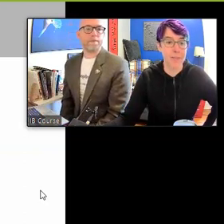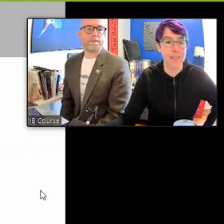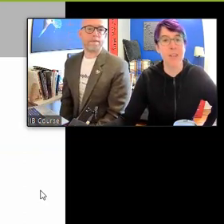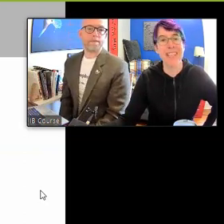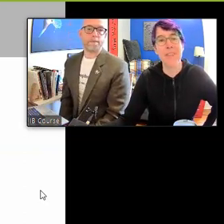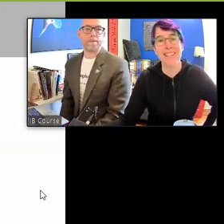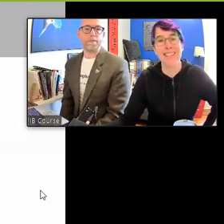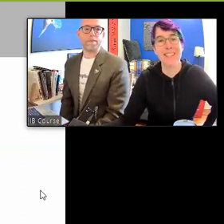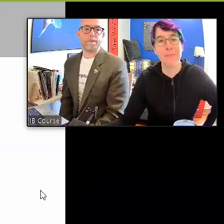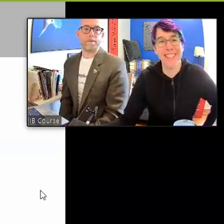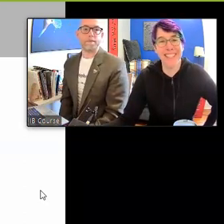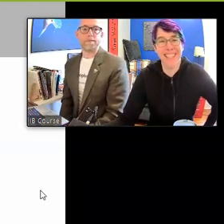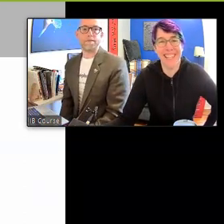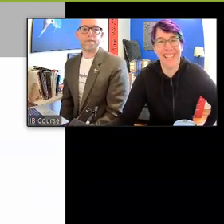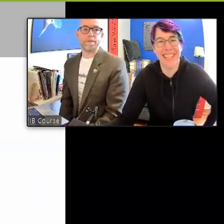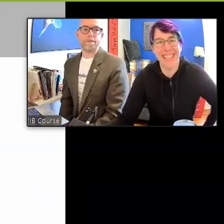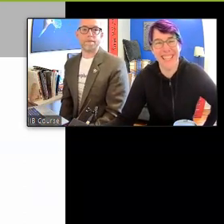yeah, there's the evidence.